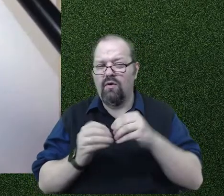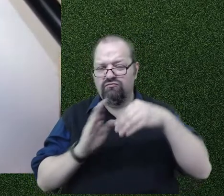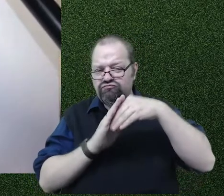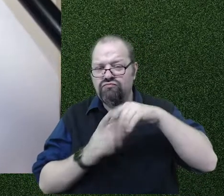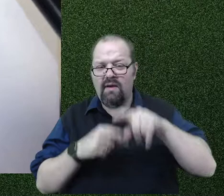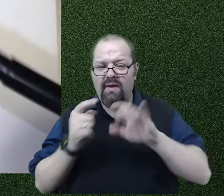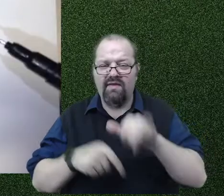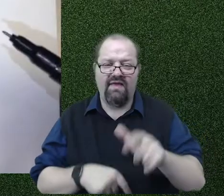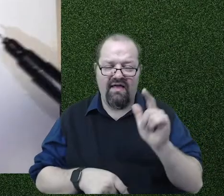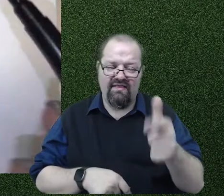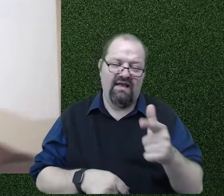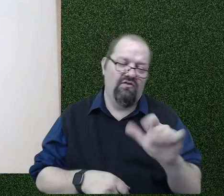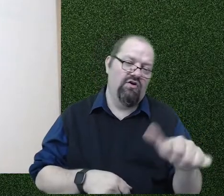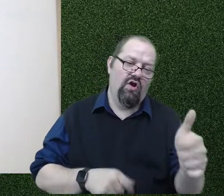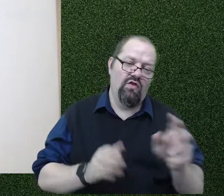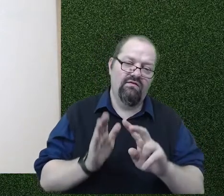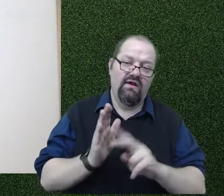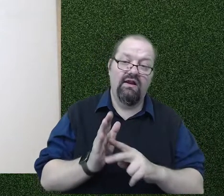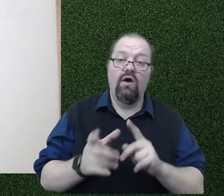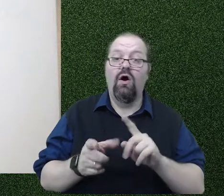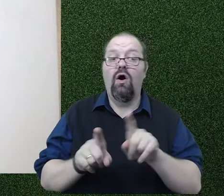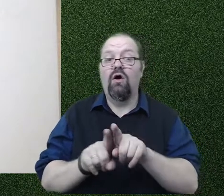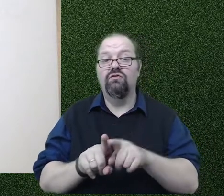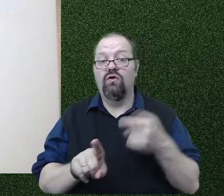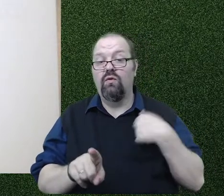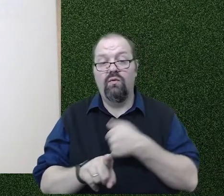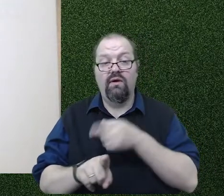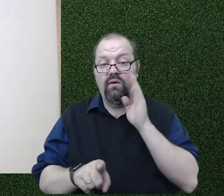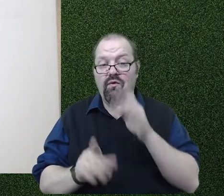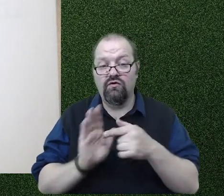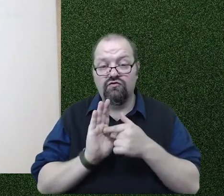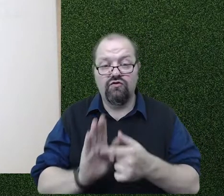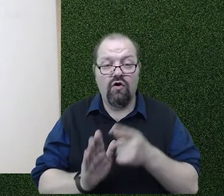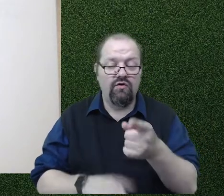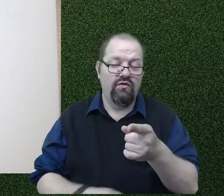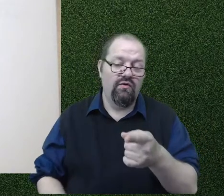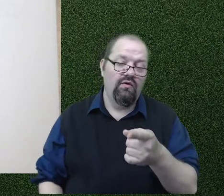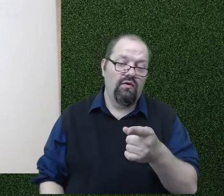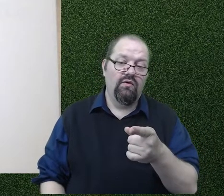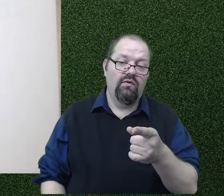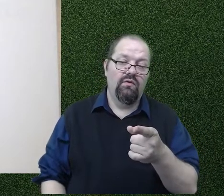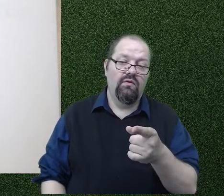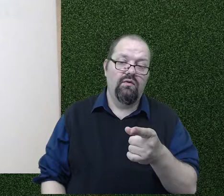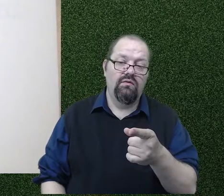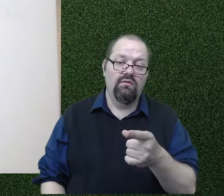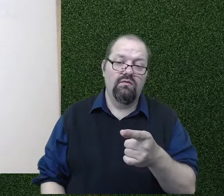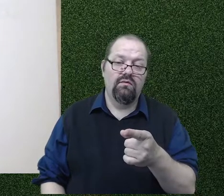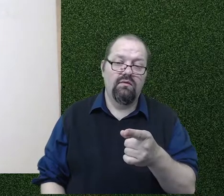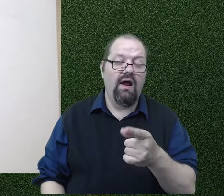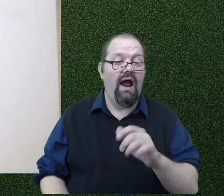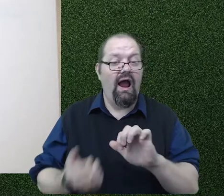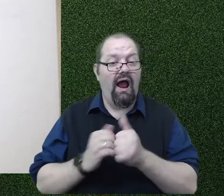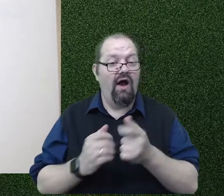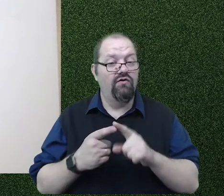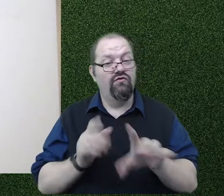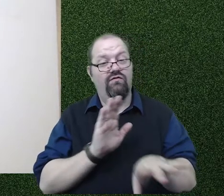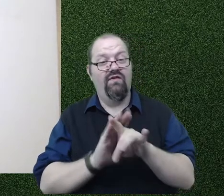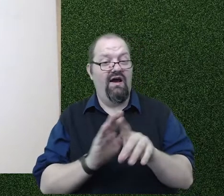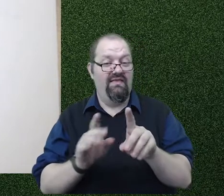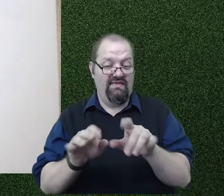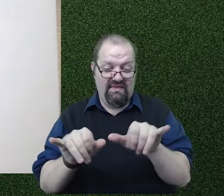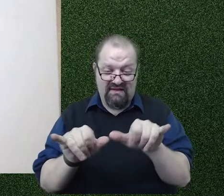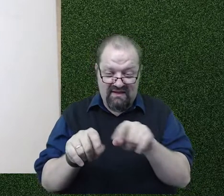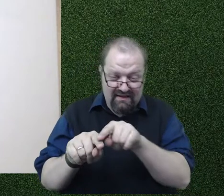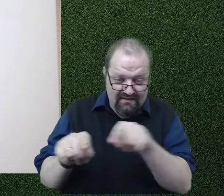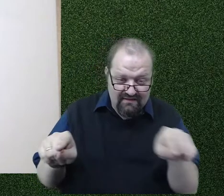video. We'll also show you, or I will also show you how to find the distance between a